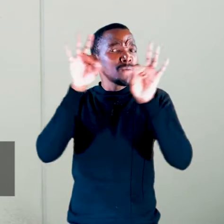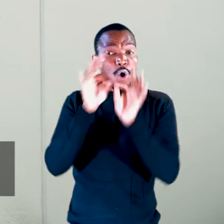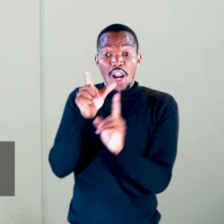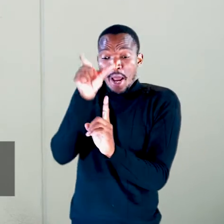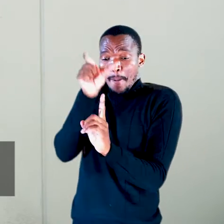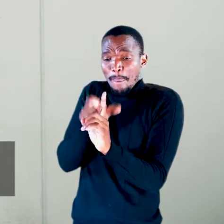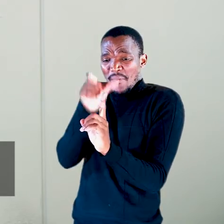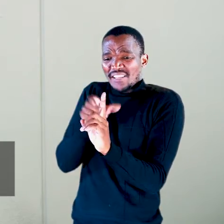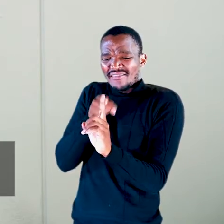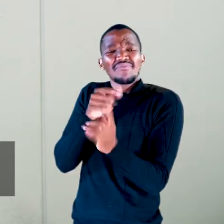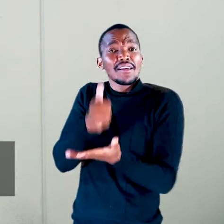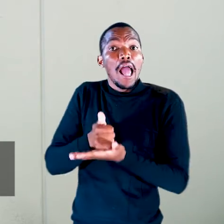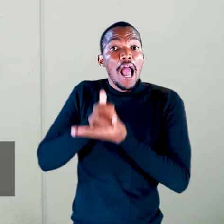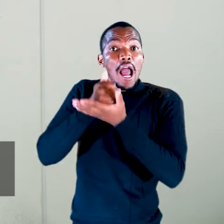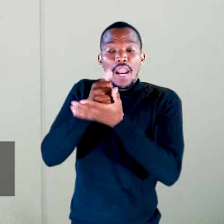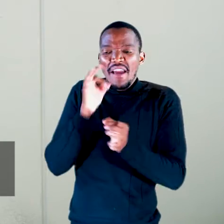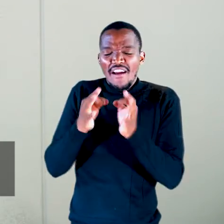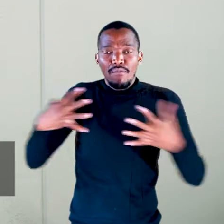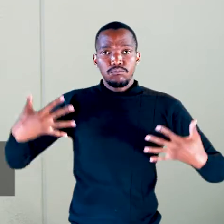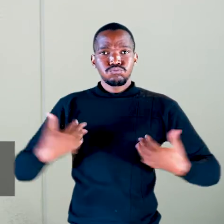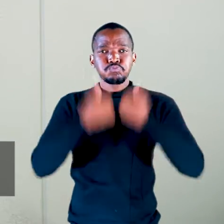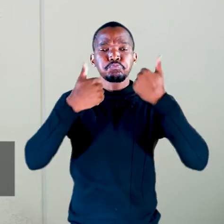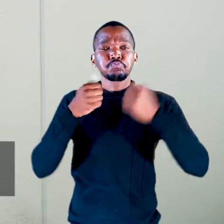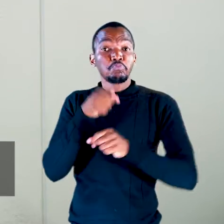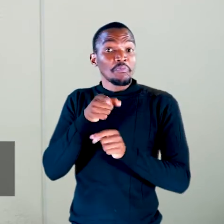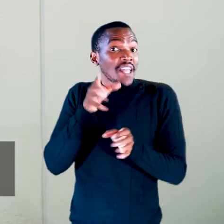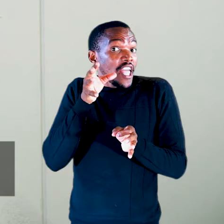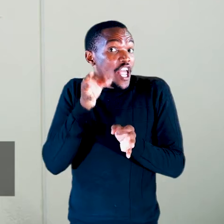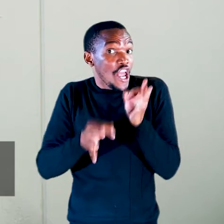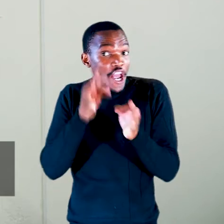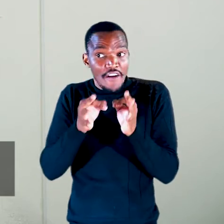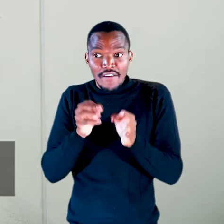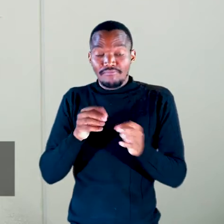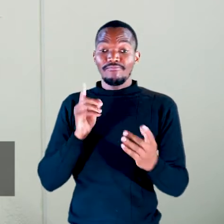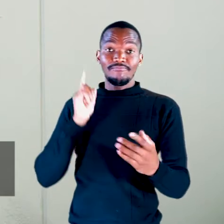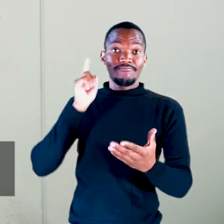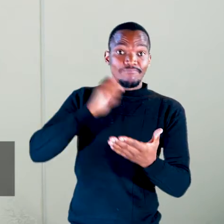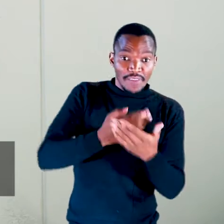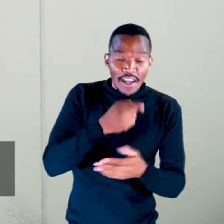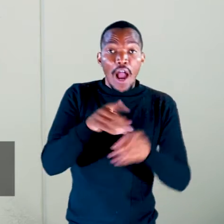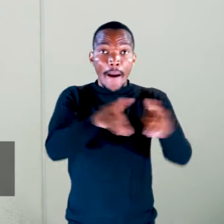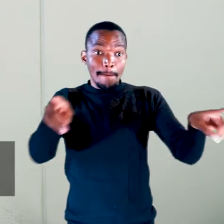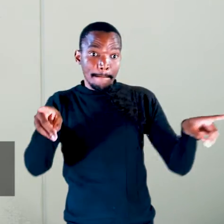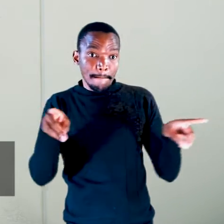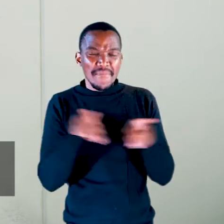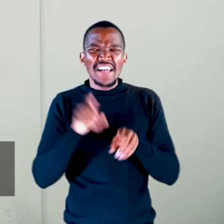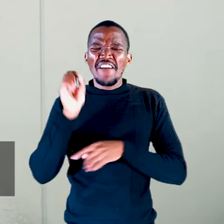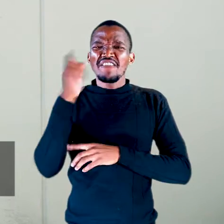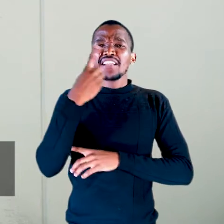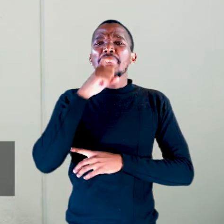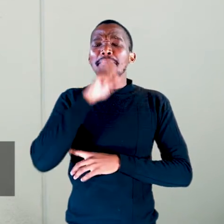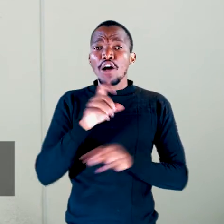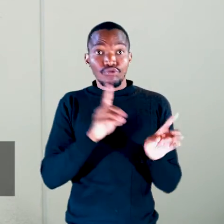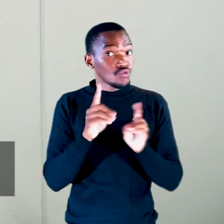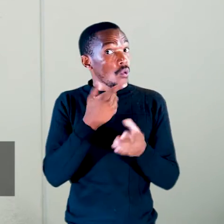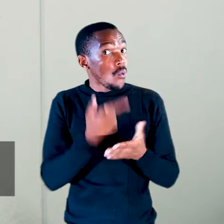gore a ba tsele go tla go thusa mo kotsing e re ga o tsena mo kotsing eo. So matse se tshwanetseng ke